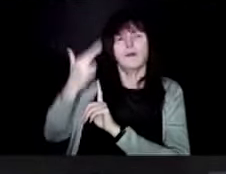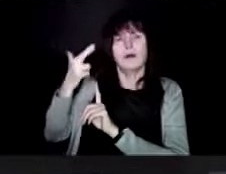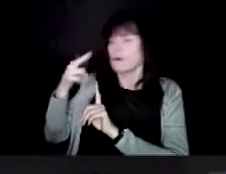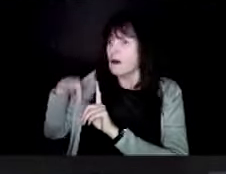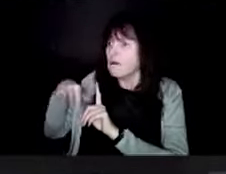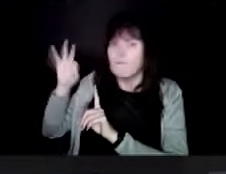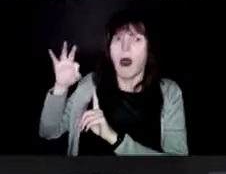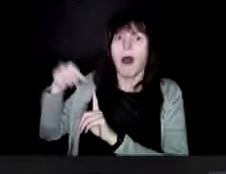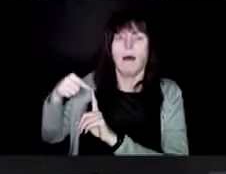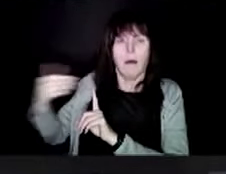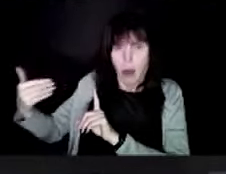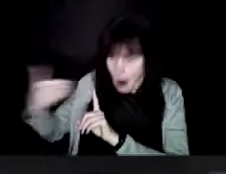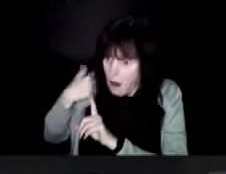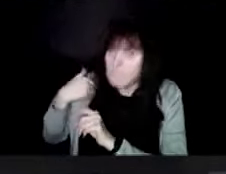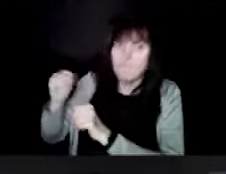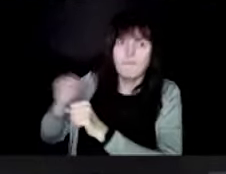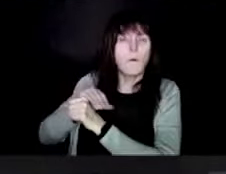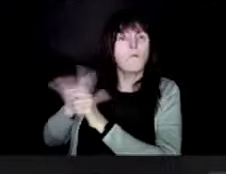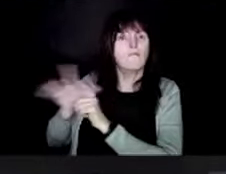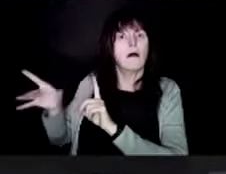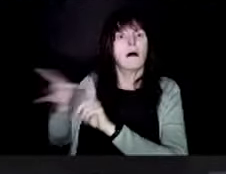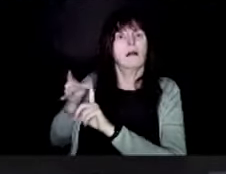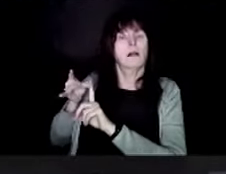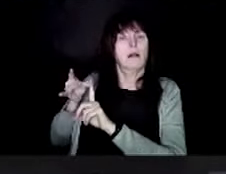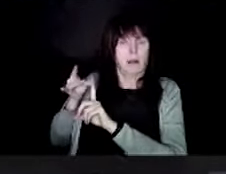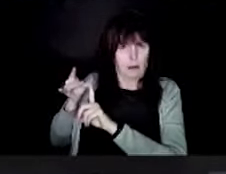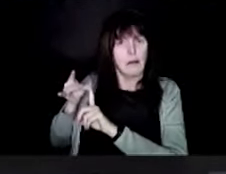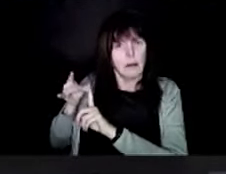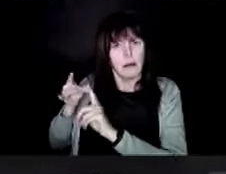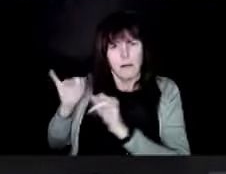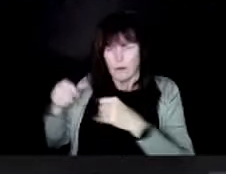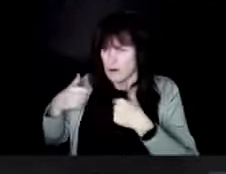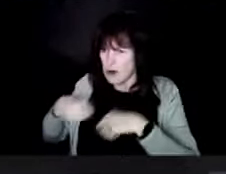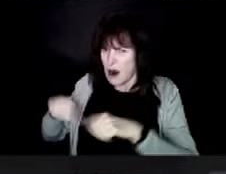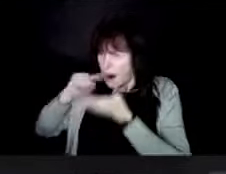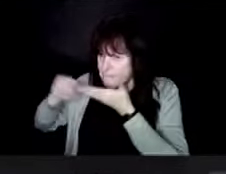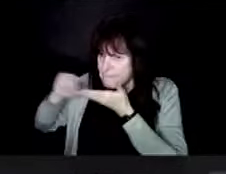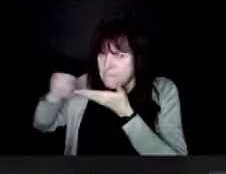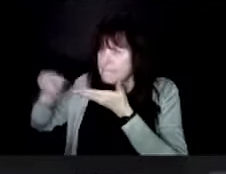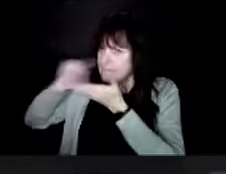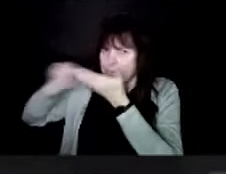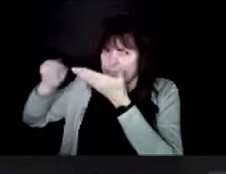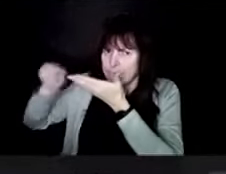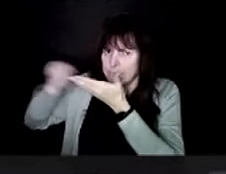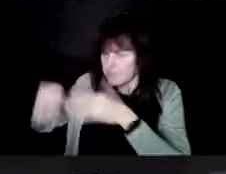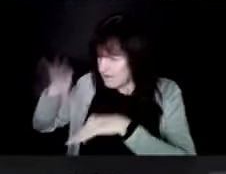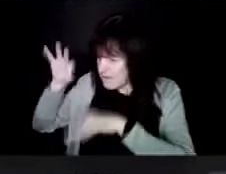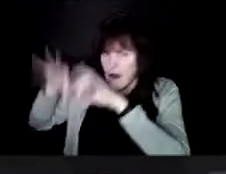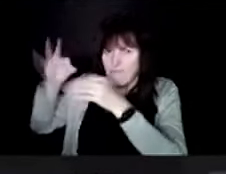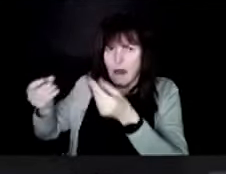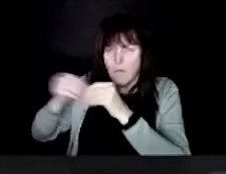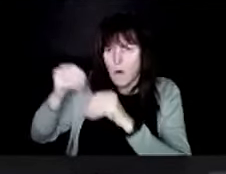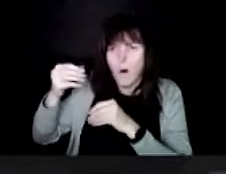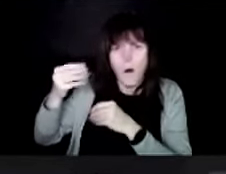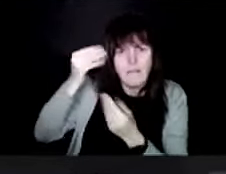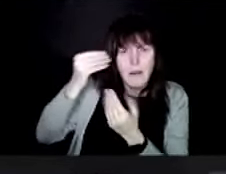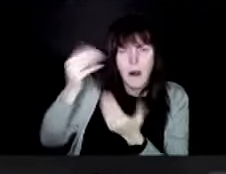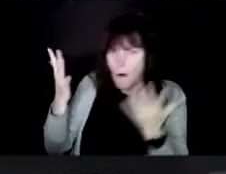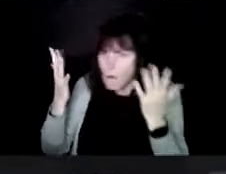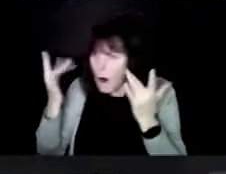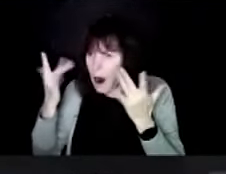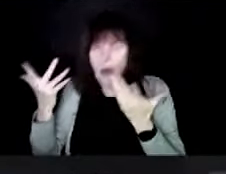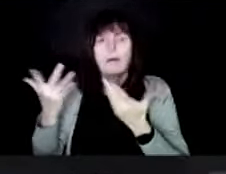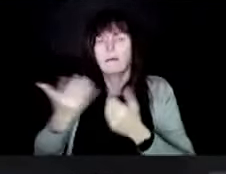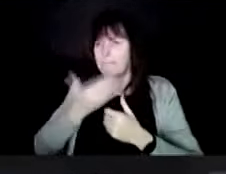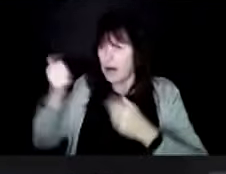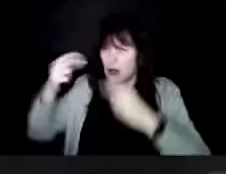So we're trying to get the public better data and a better analysis to understand the true mortality